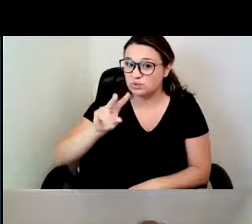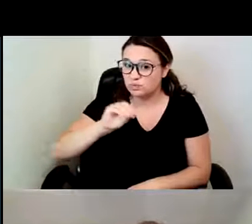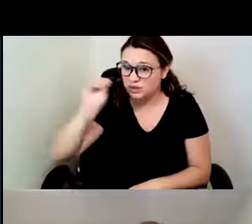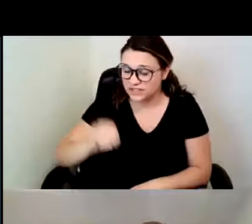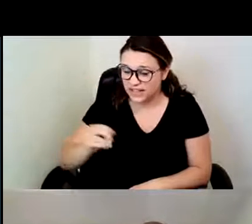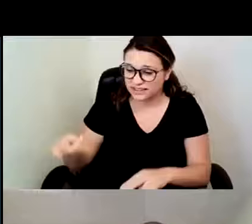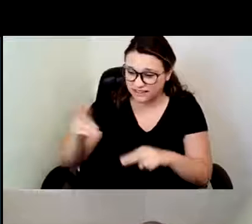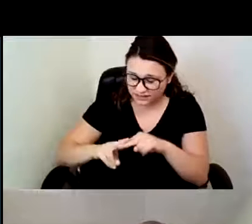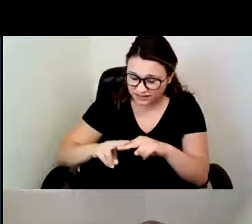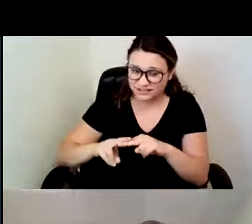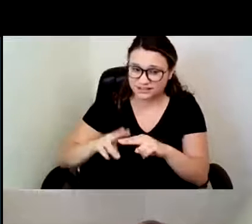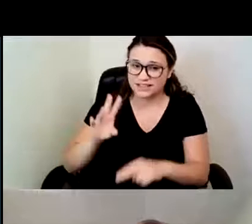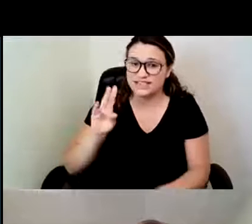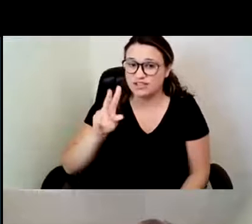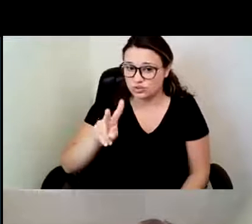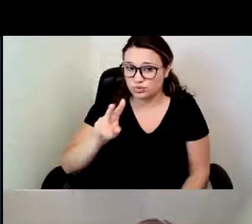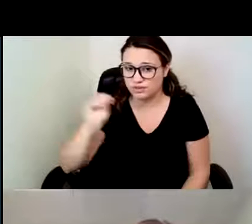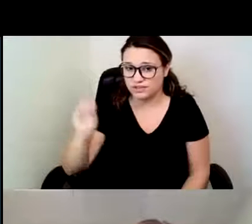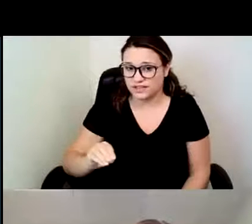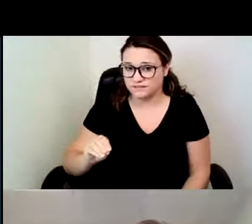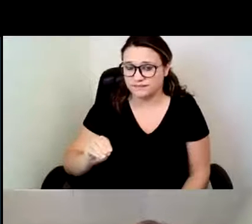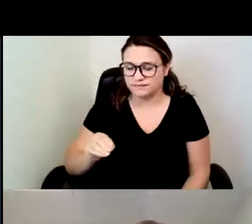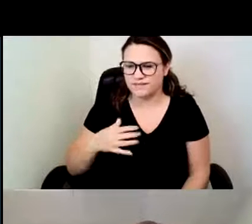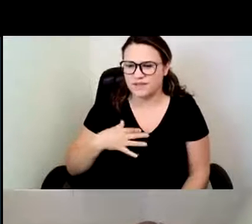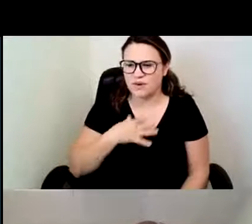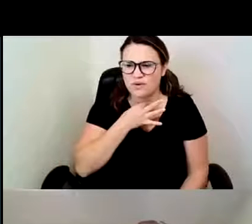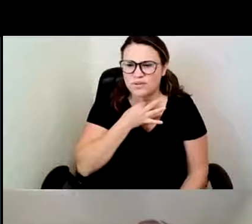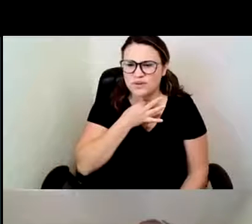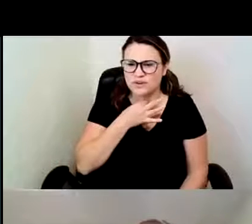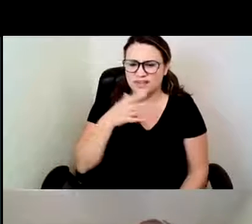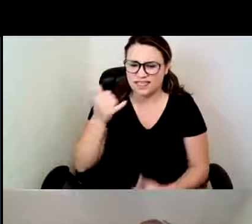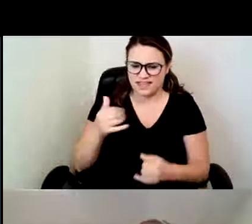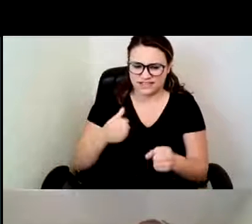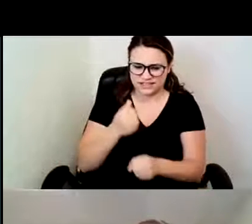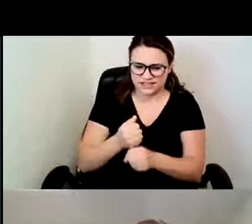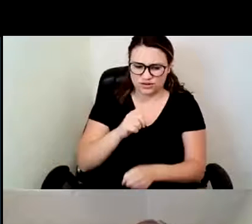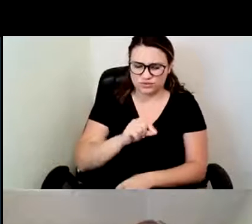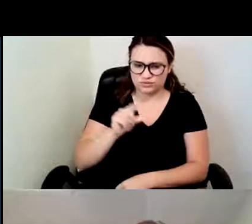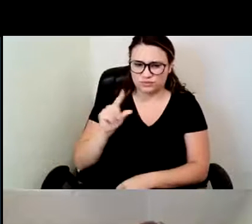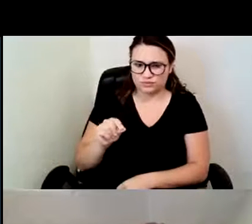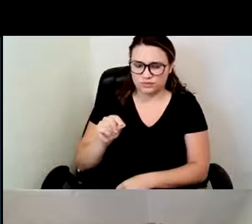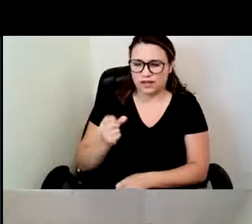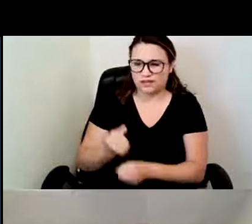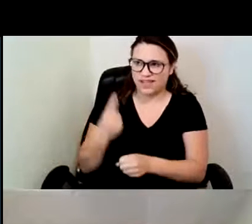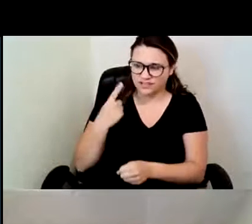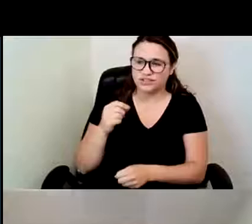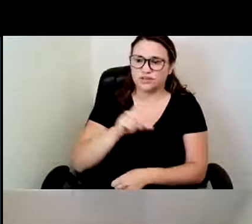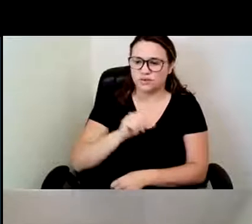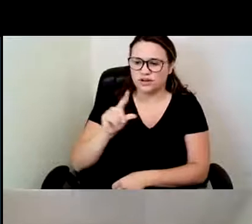72%. So I wonder what the year of 2020 would look like, the year of COVID.